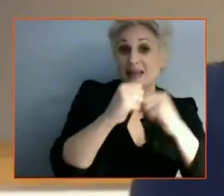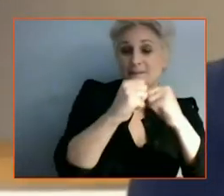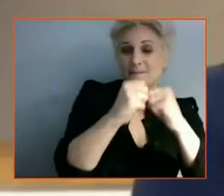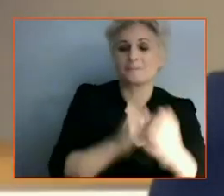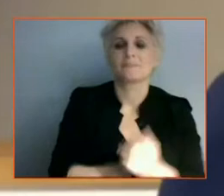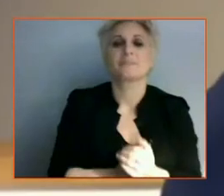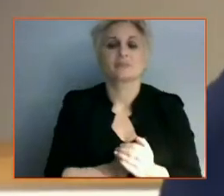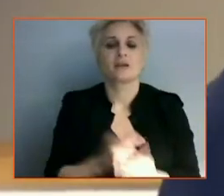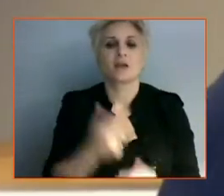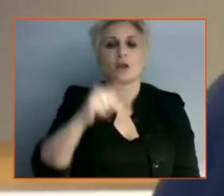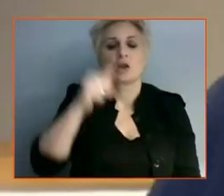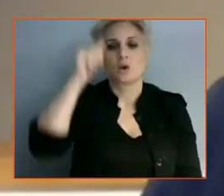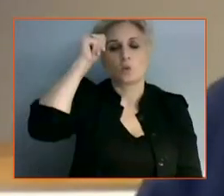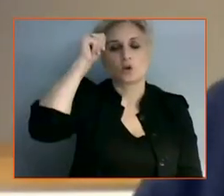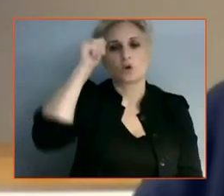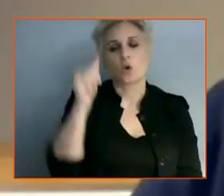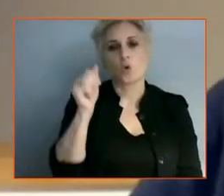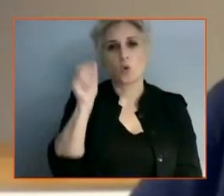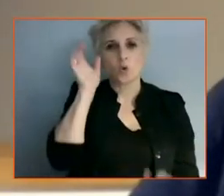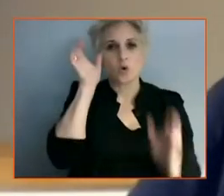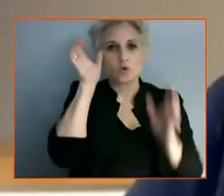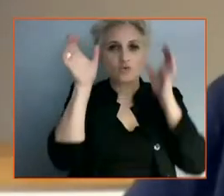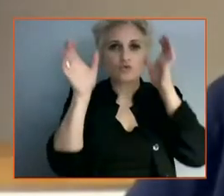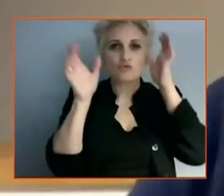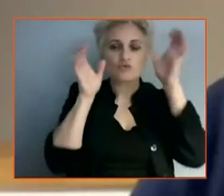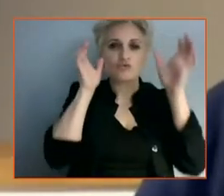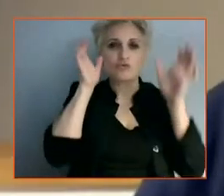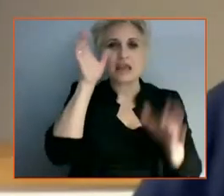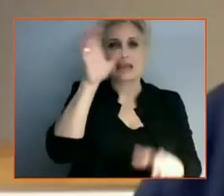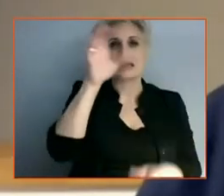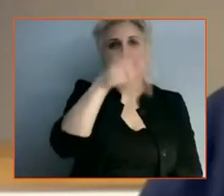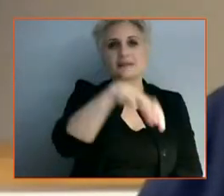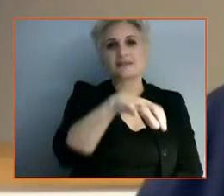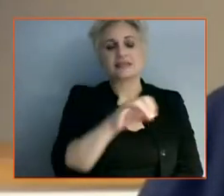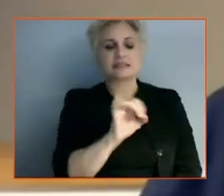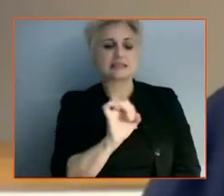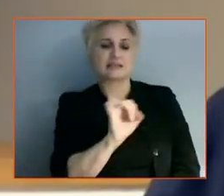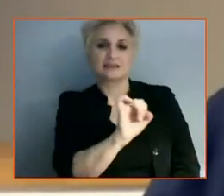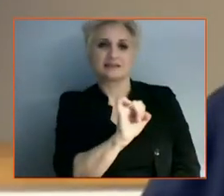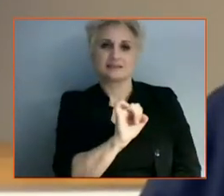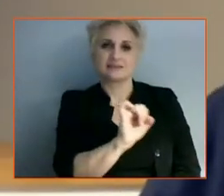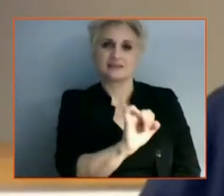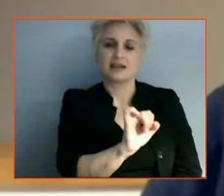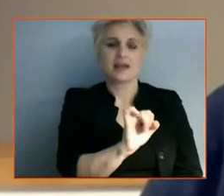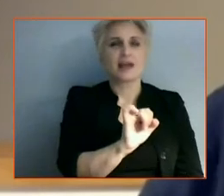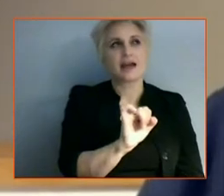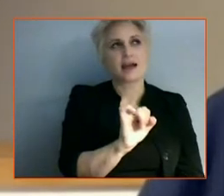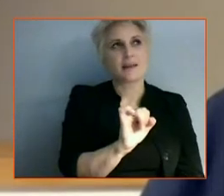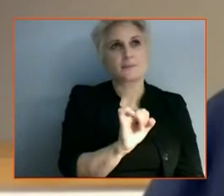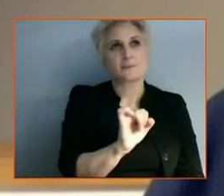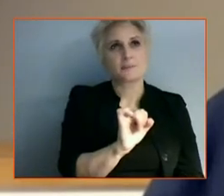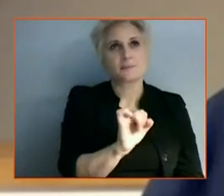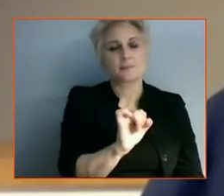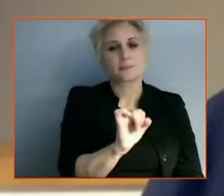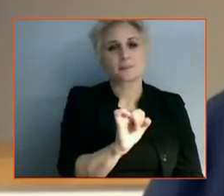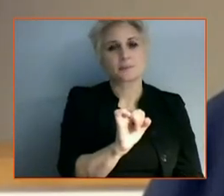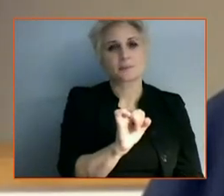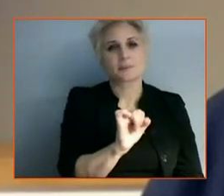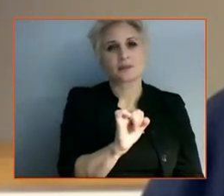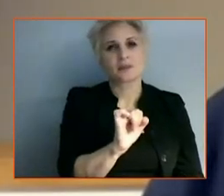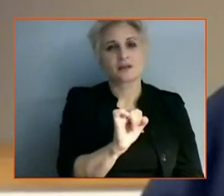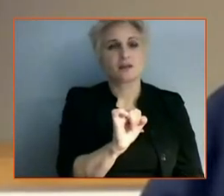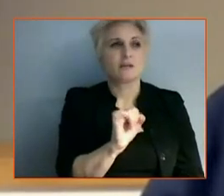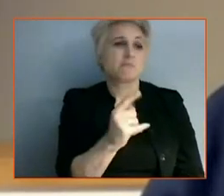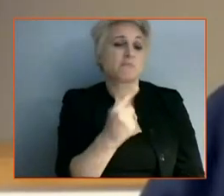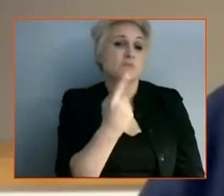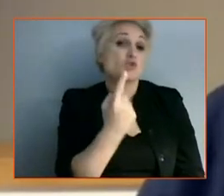sector is not just in the classical, what you'd consider to be fine arts, performing